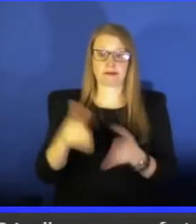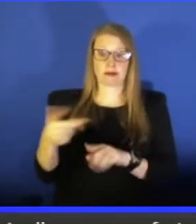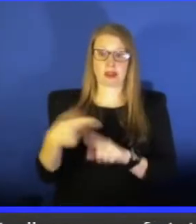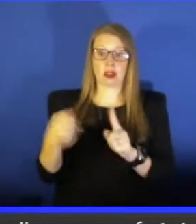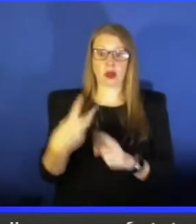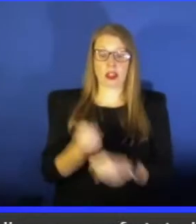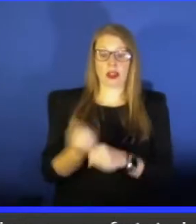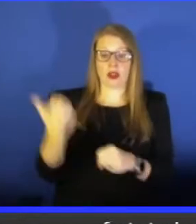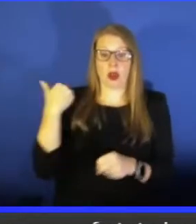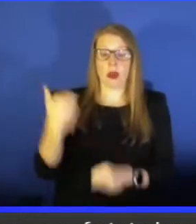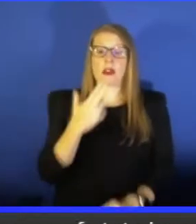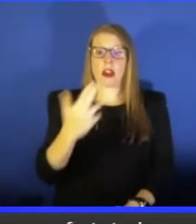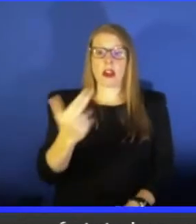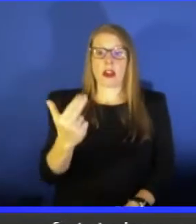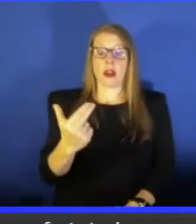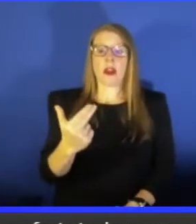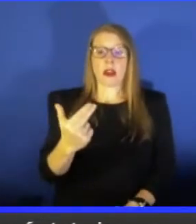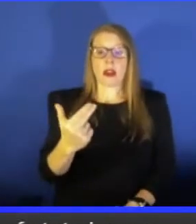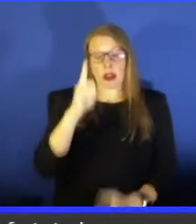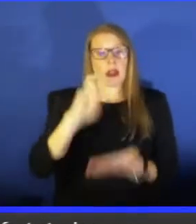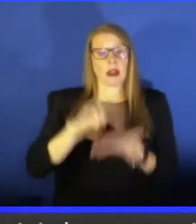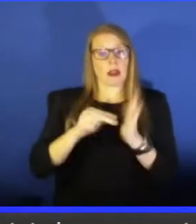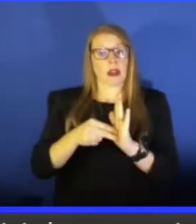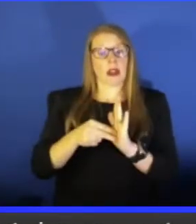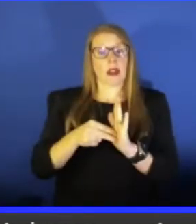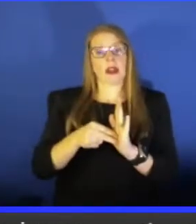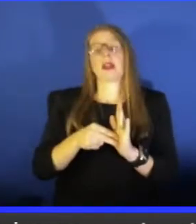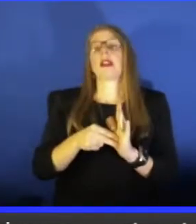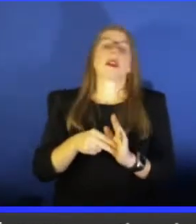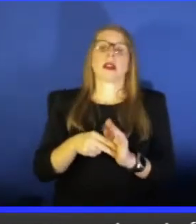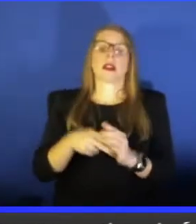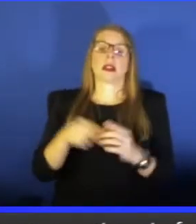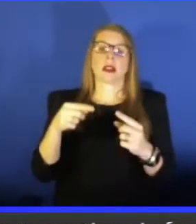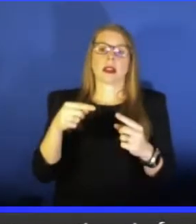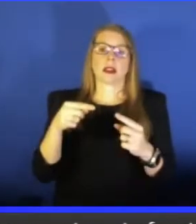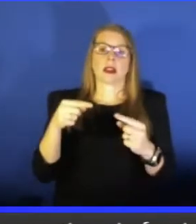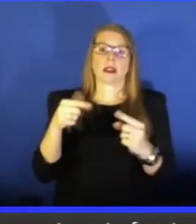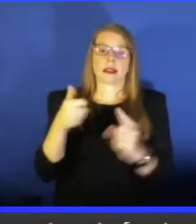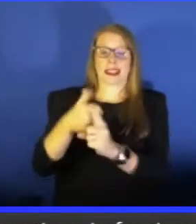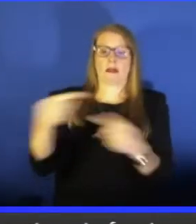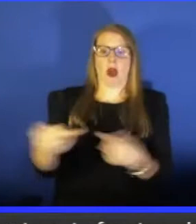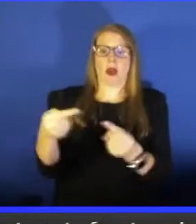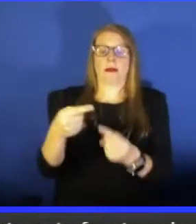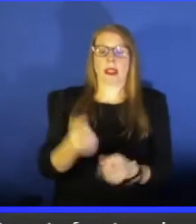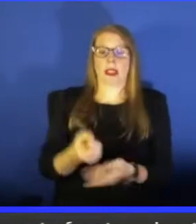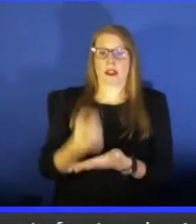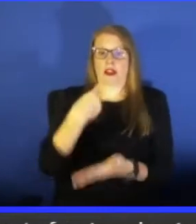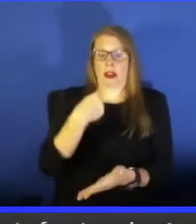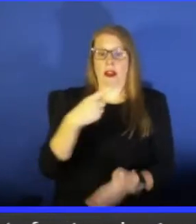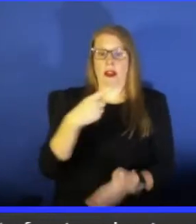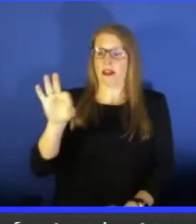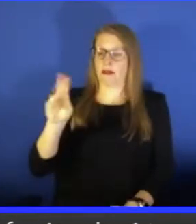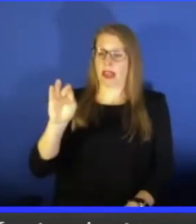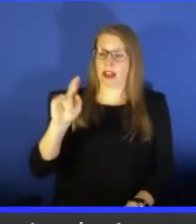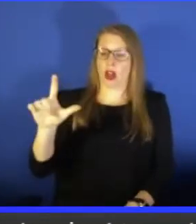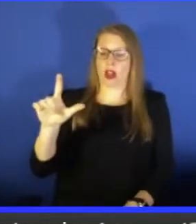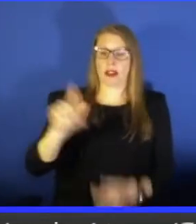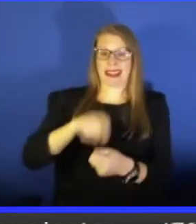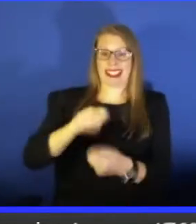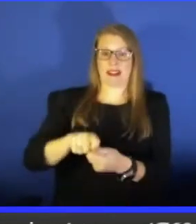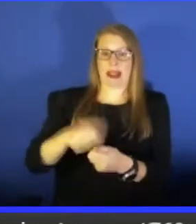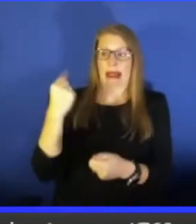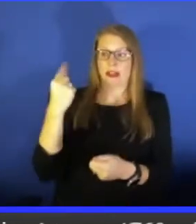know. The odds are, when I just looked at the data from CDC, they're showing a 42% rate of those things being laced. So really having this is big stuff, that